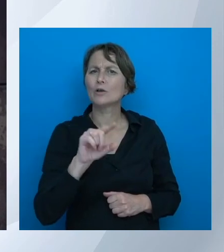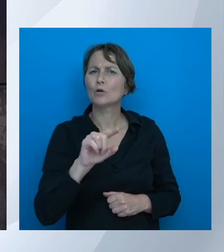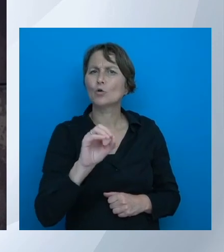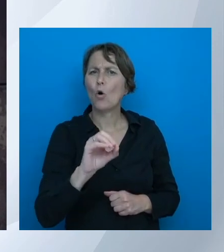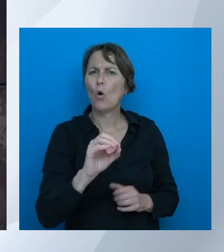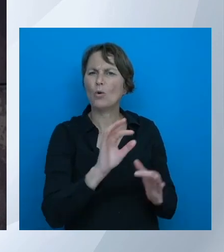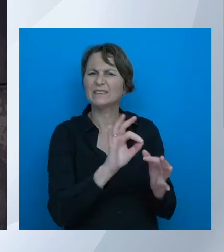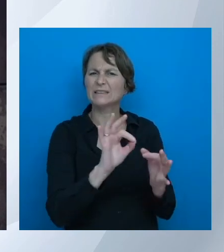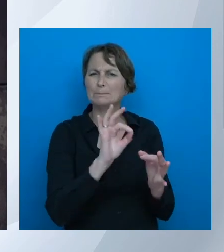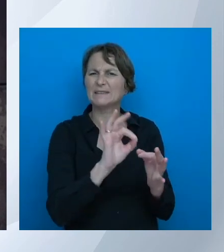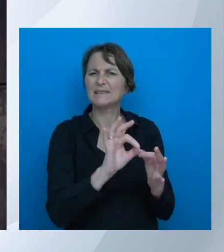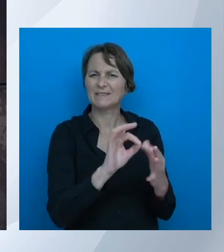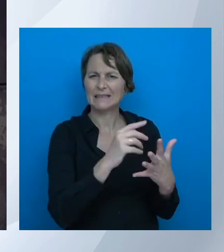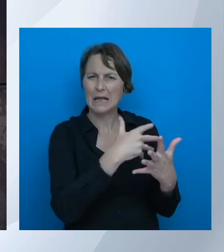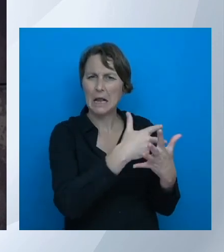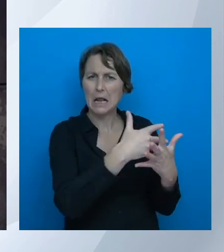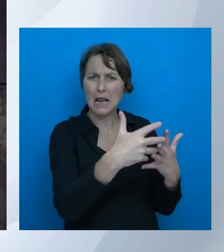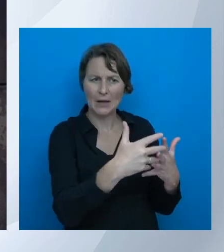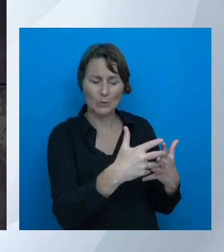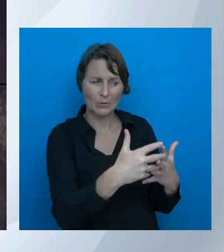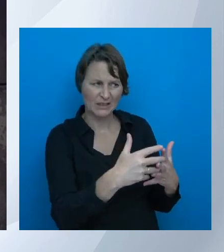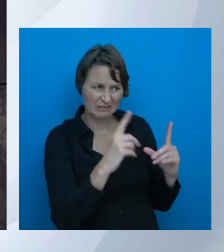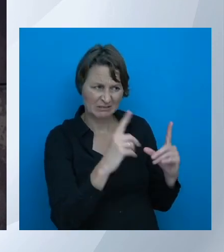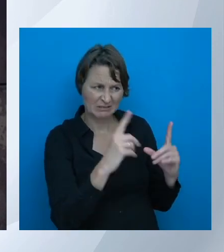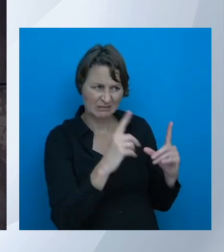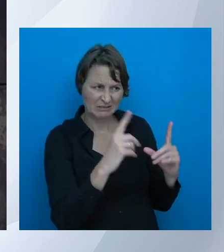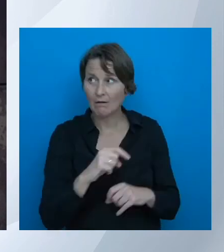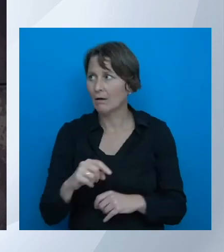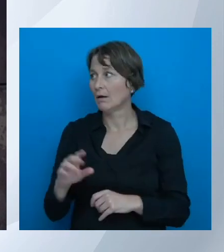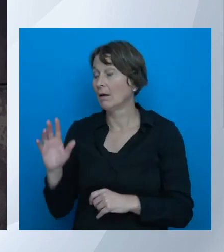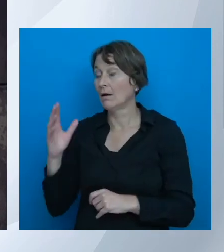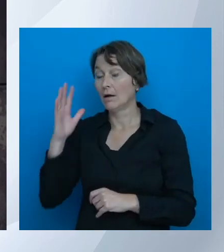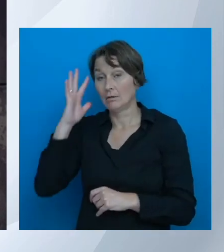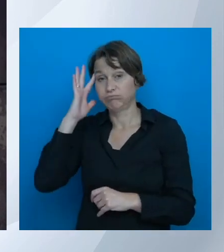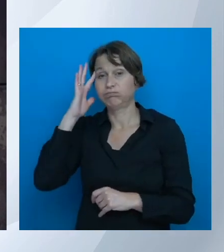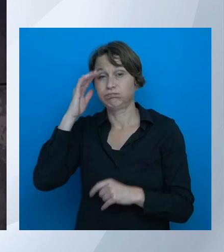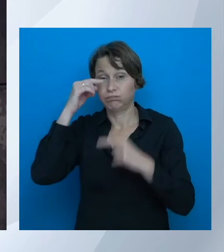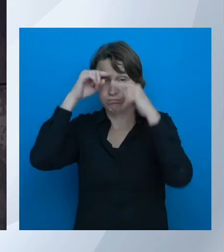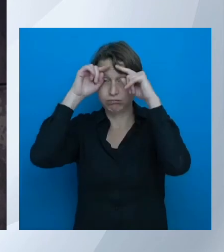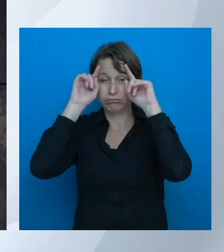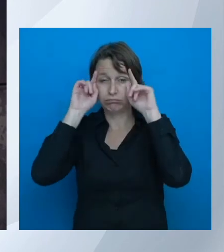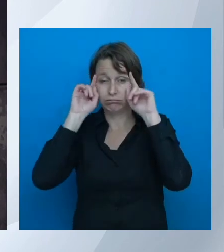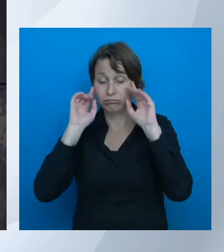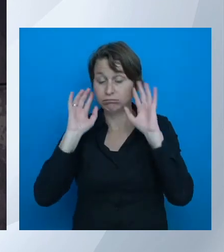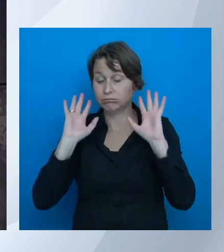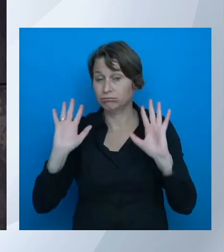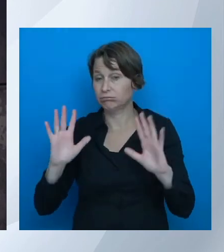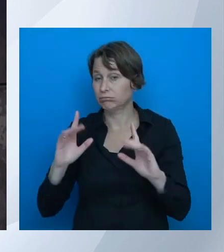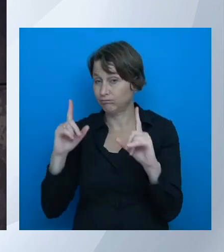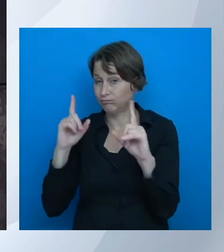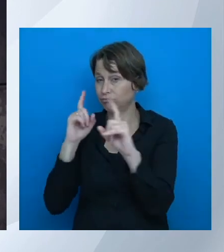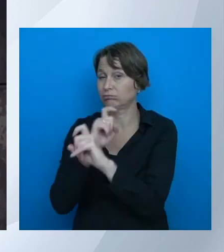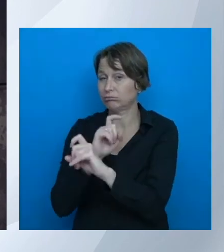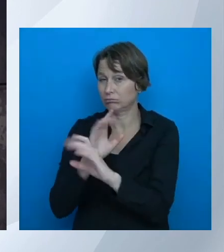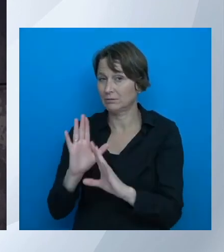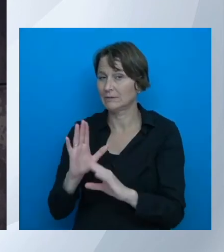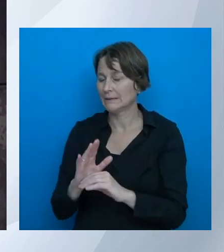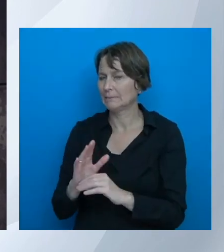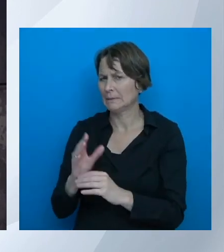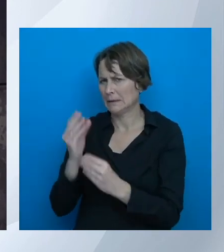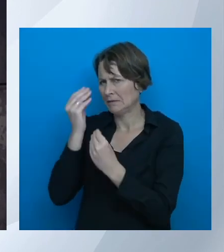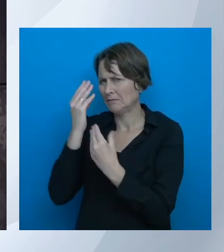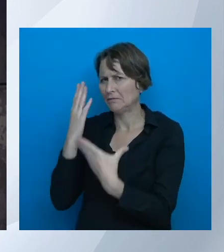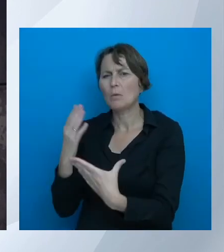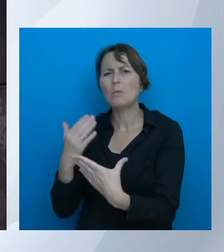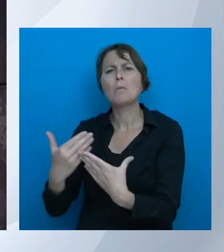how hard is that to learn? Yeah. Yes. So as I told you, I did some stuff with Ruby. I did some